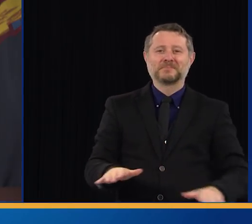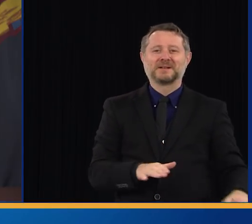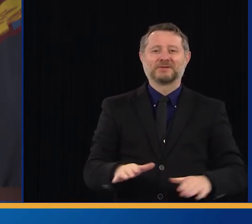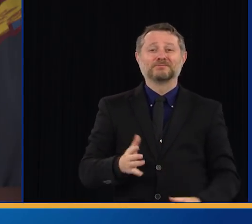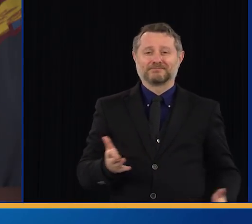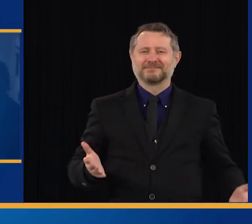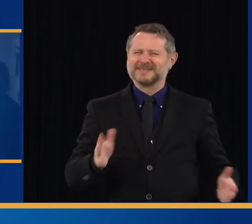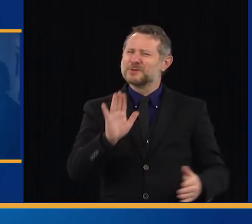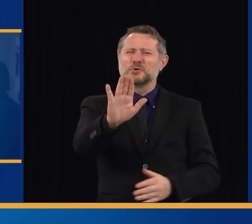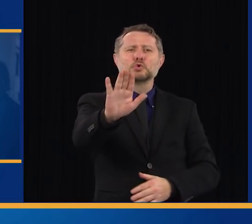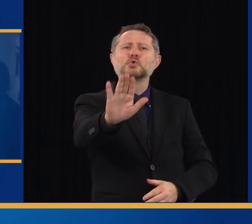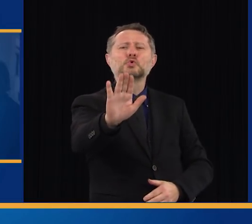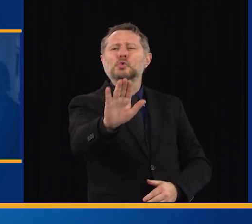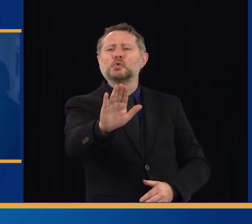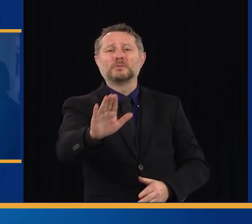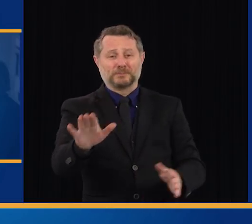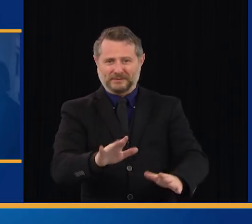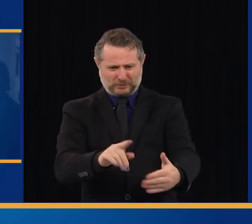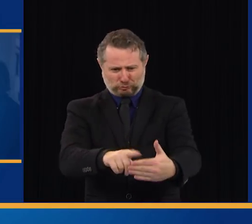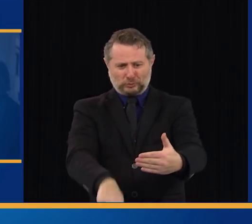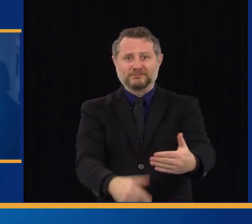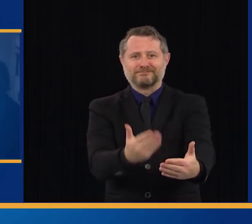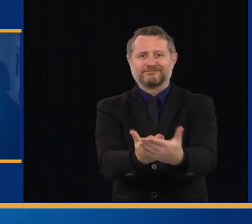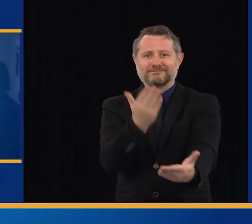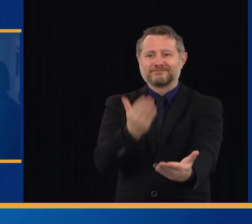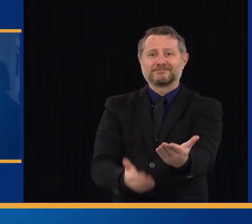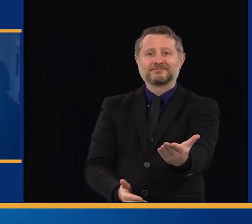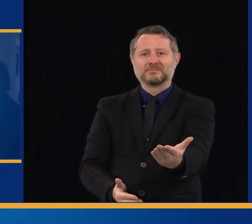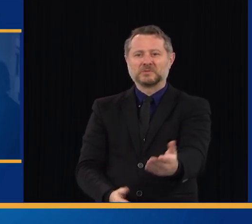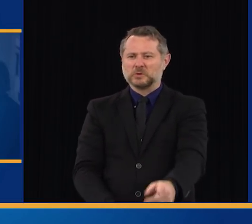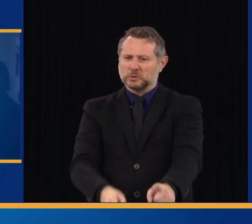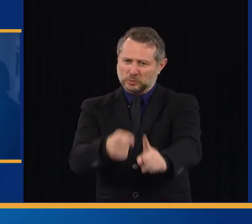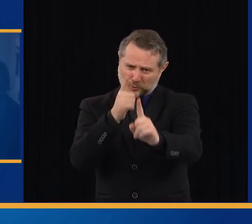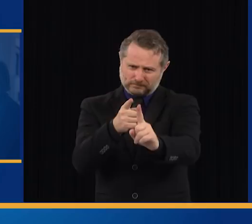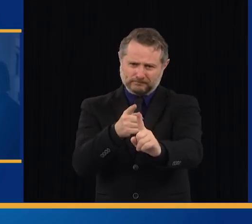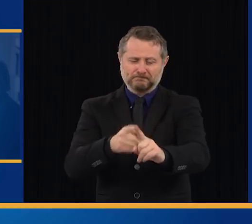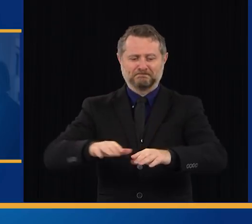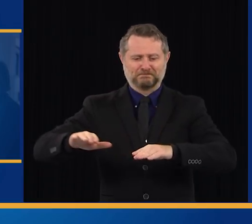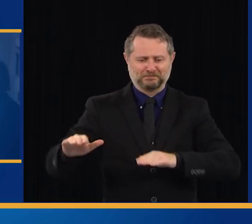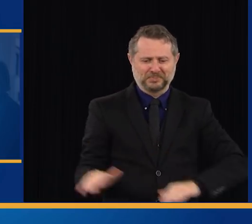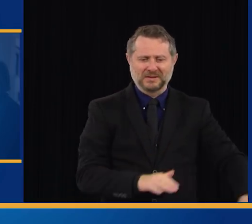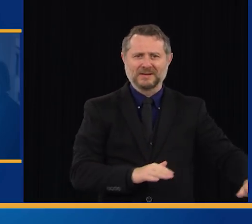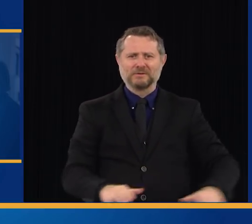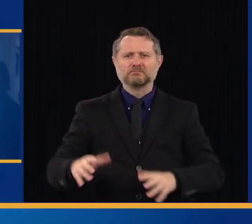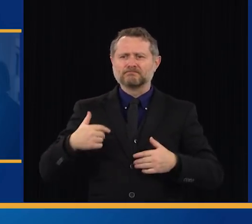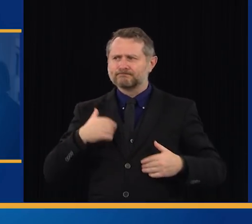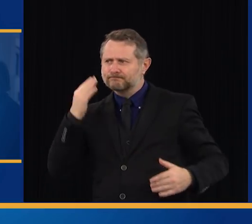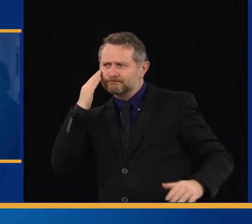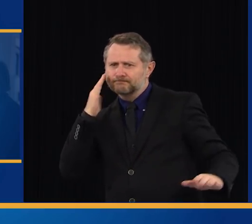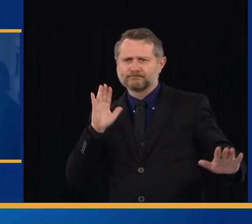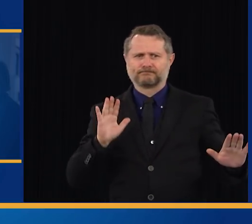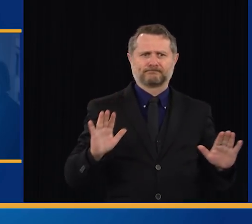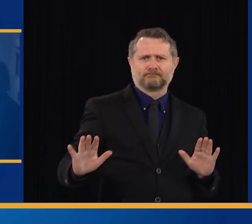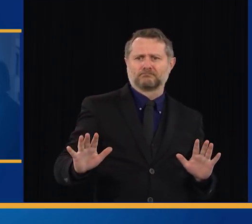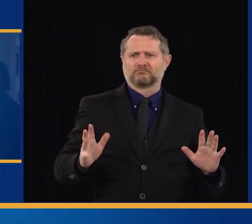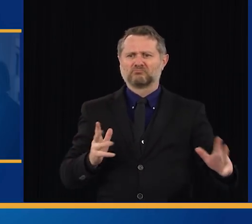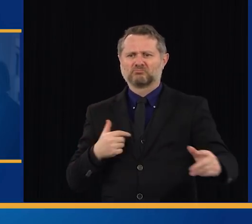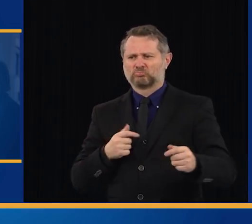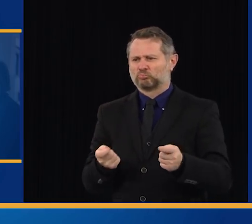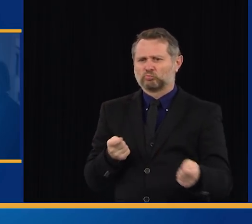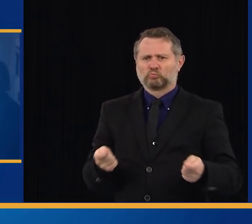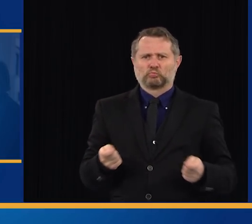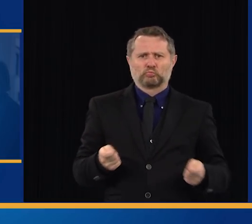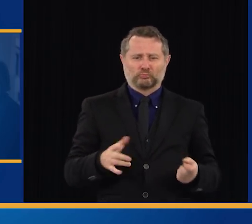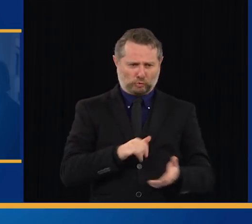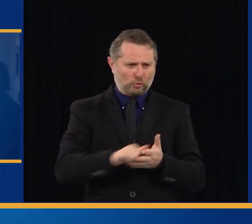happened. It is about the behavior of our people. It's